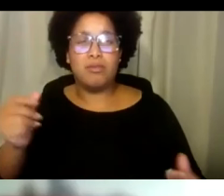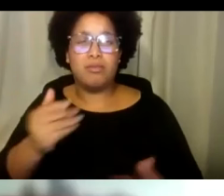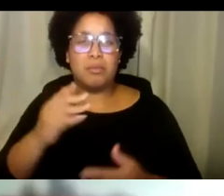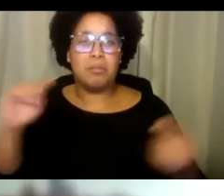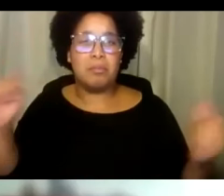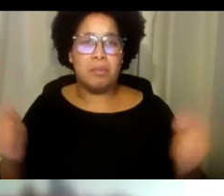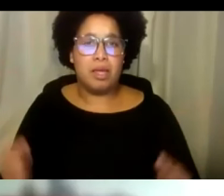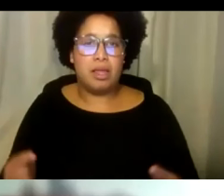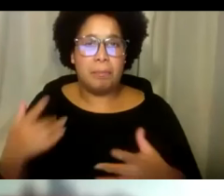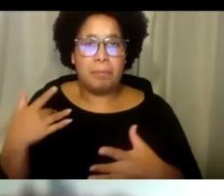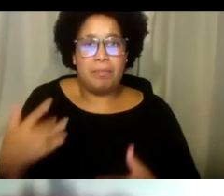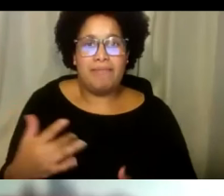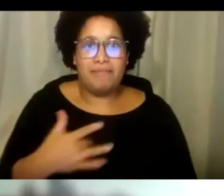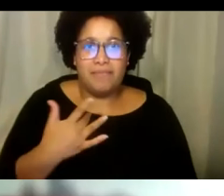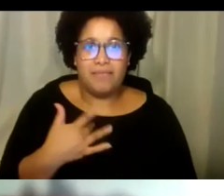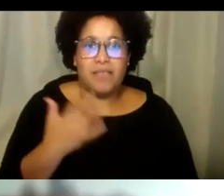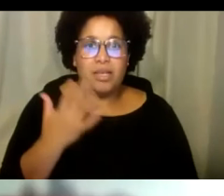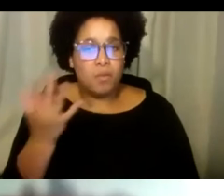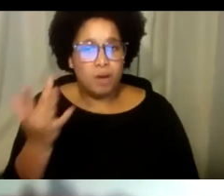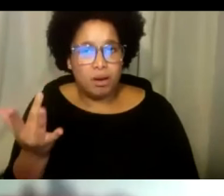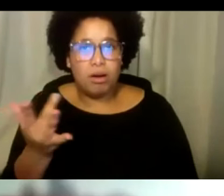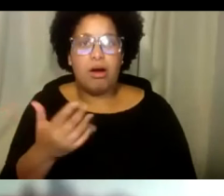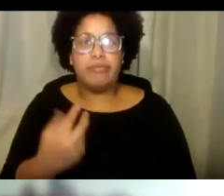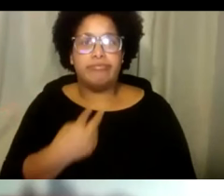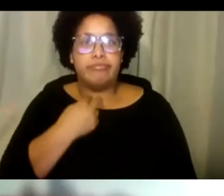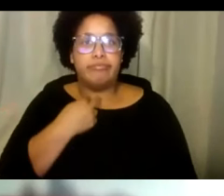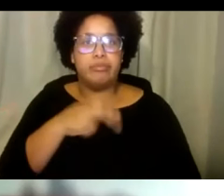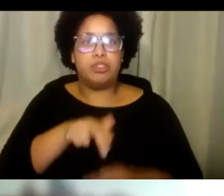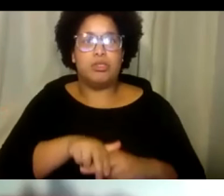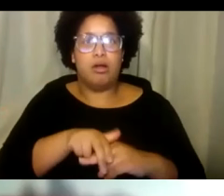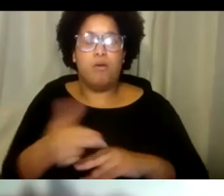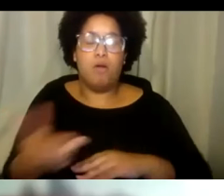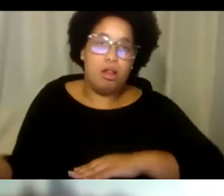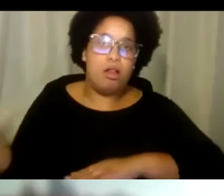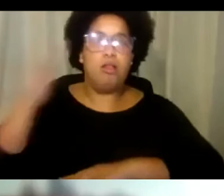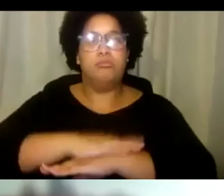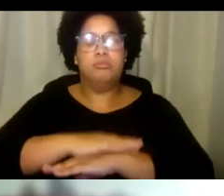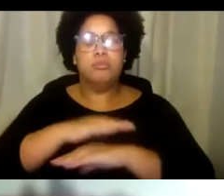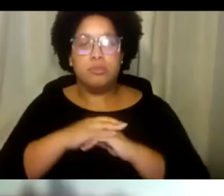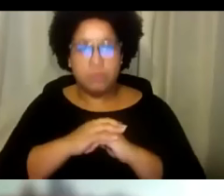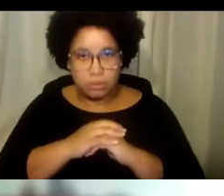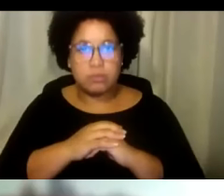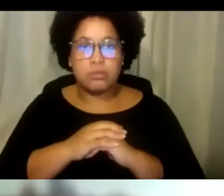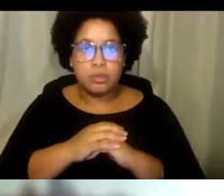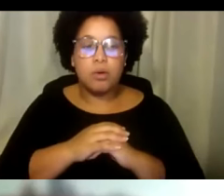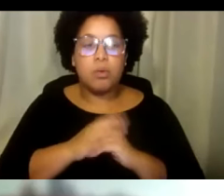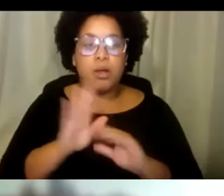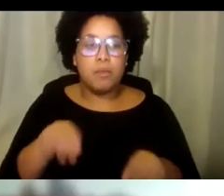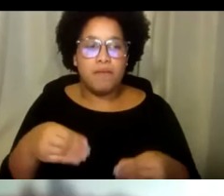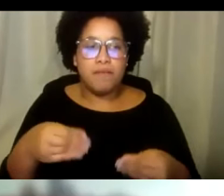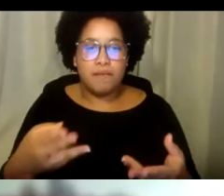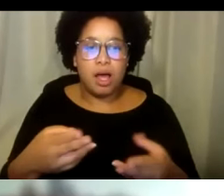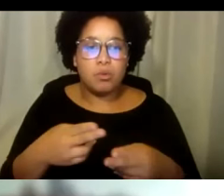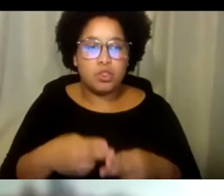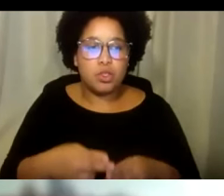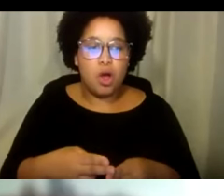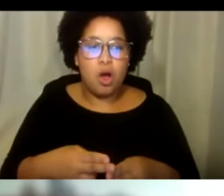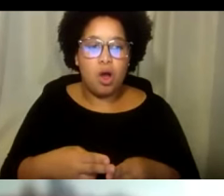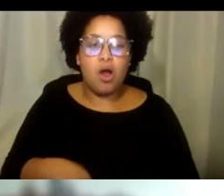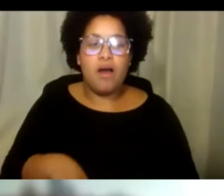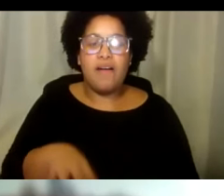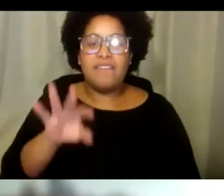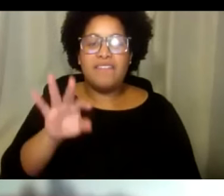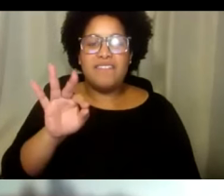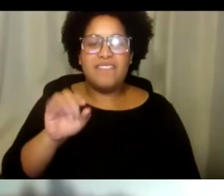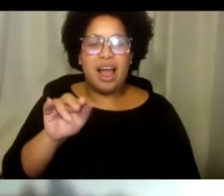they often feel because of being in a wheelchair all day. We also provide Feldenkrais Movement, which is a form